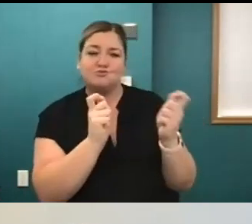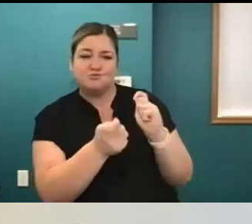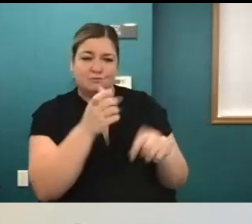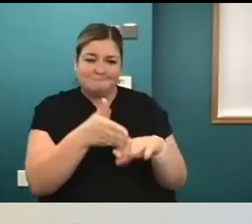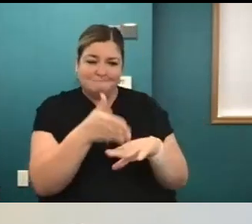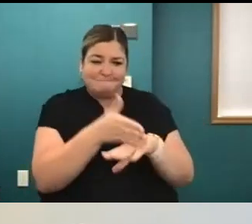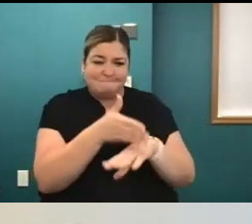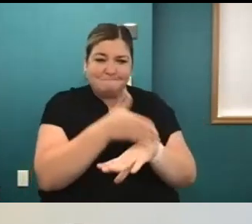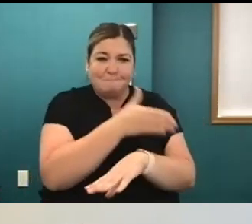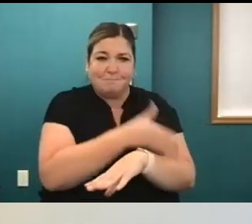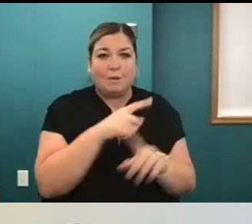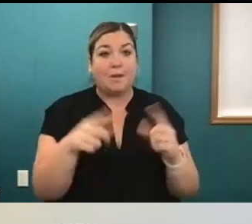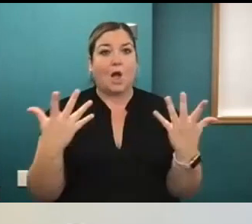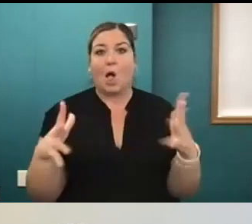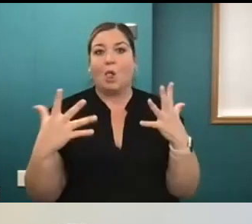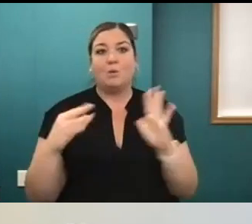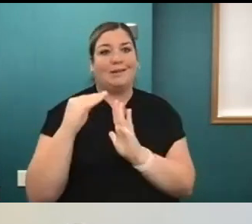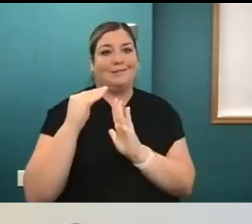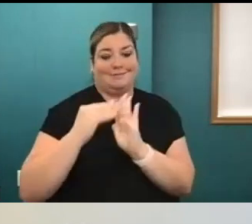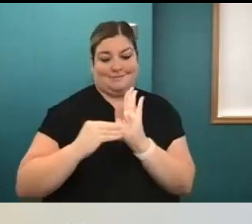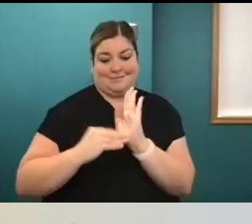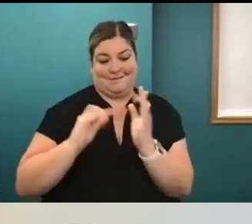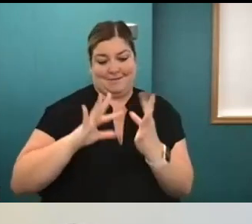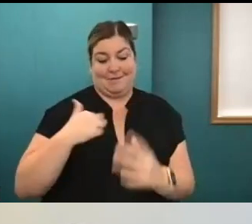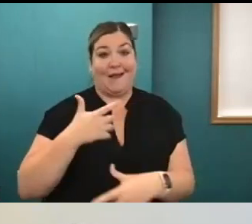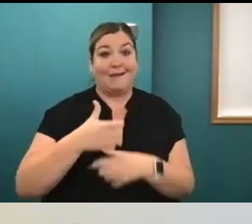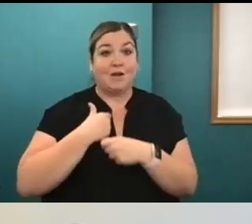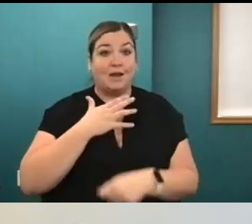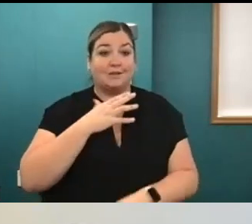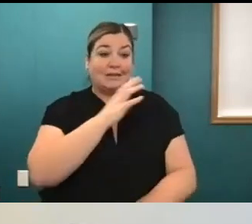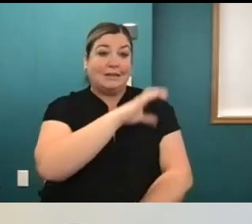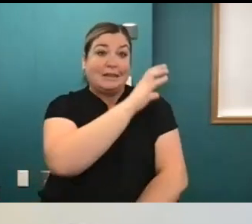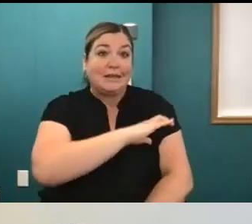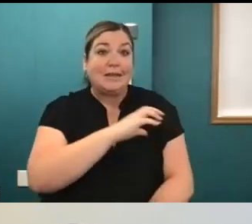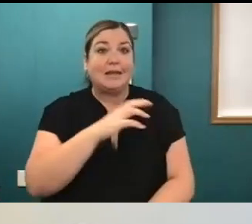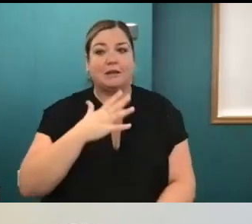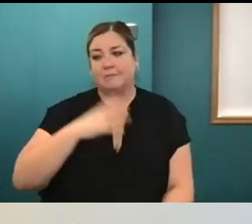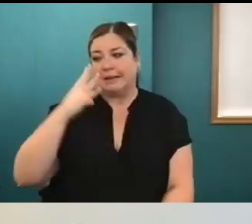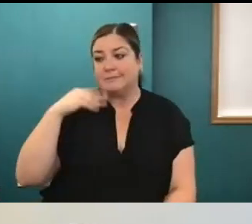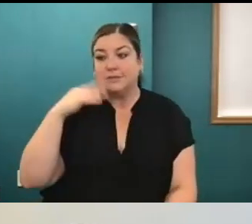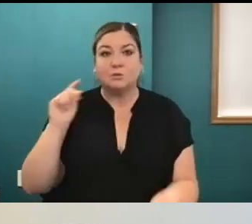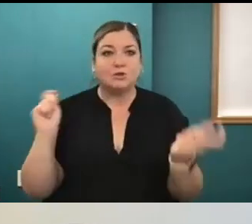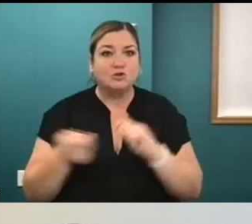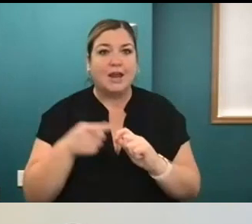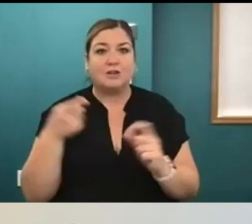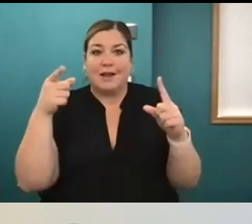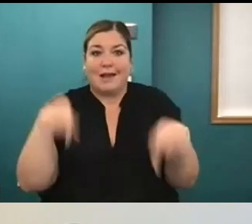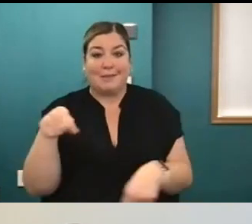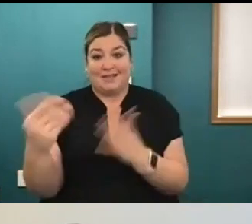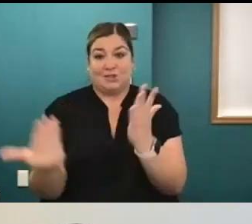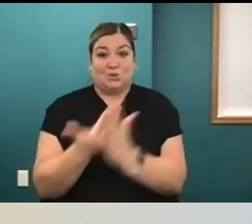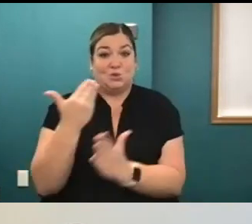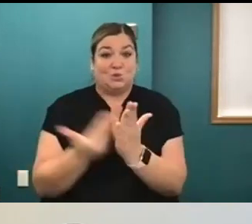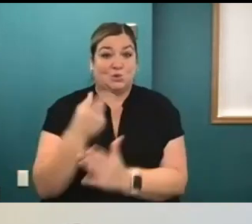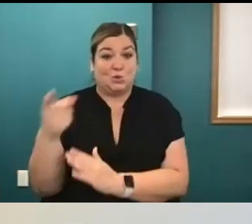But already the feedback that I've gotten, in the clinic and the experience I had when this upgrade happened to this new version of